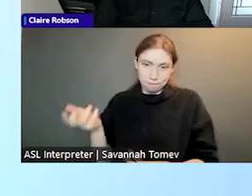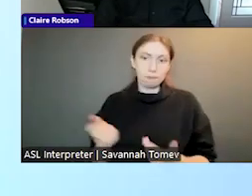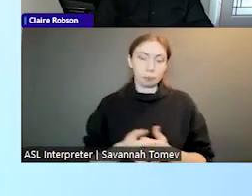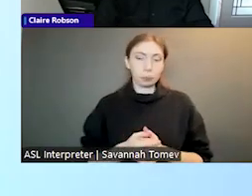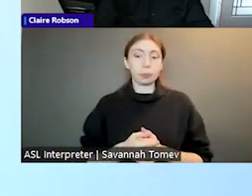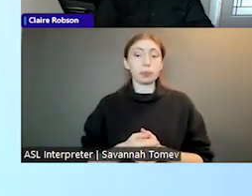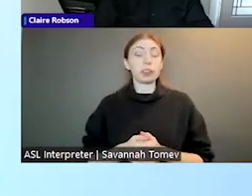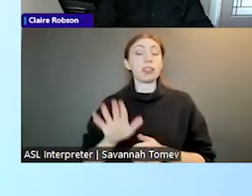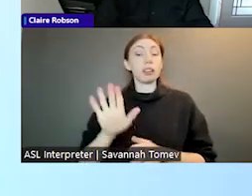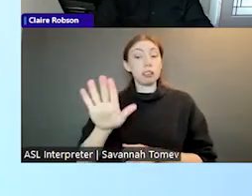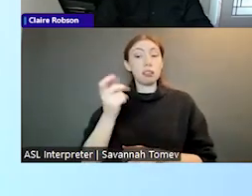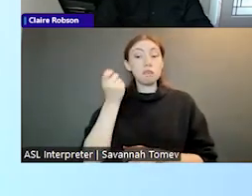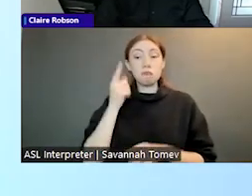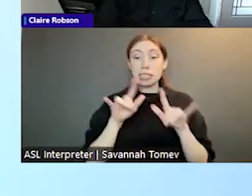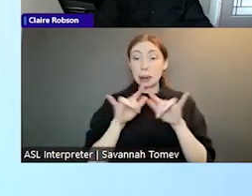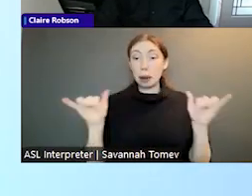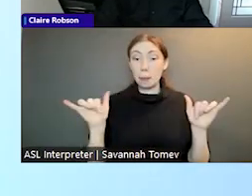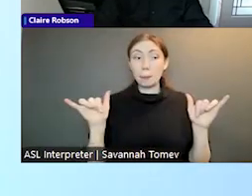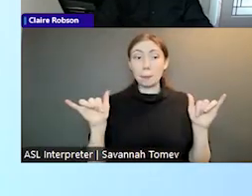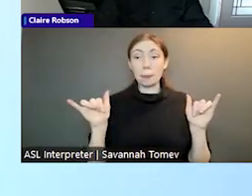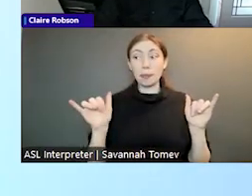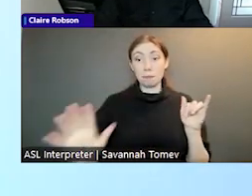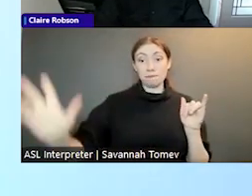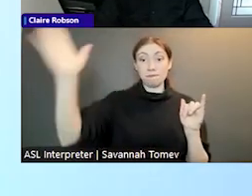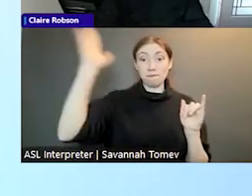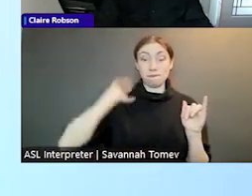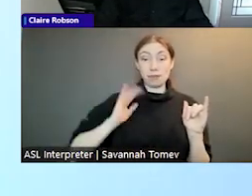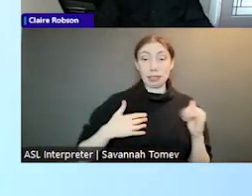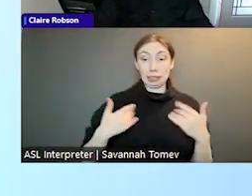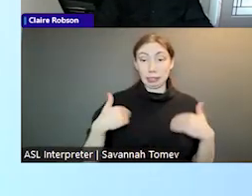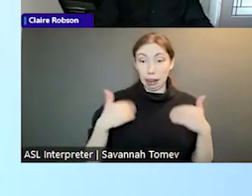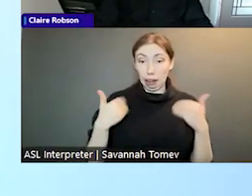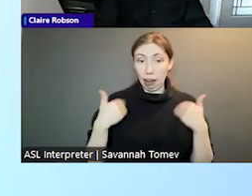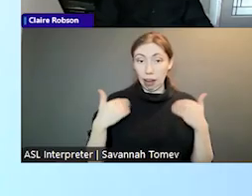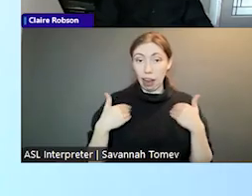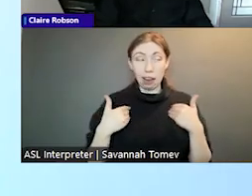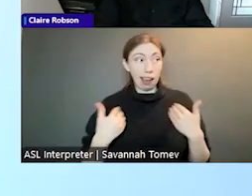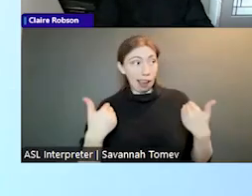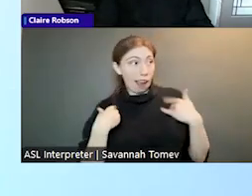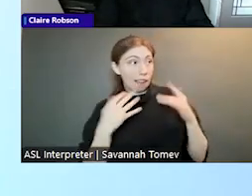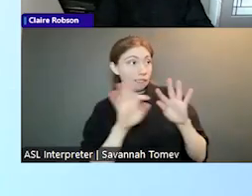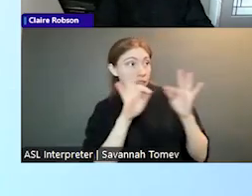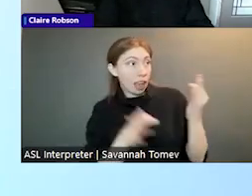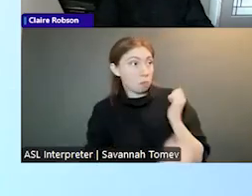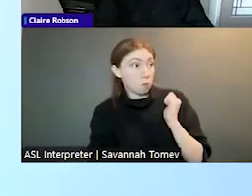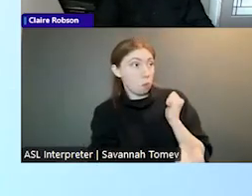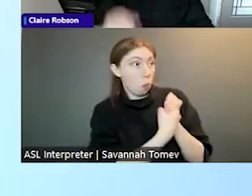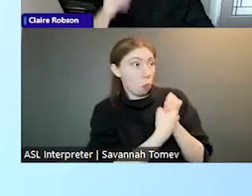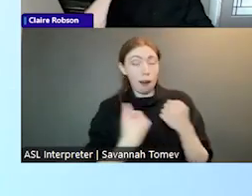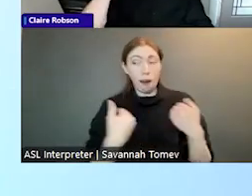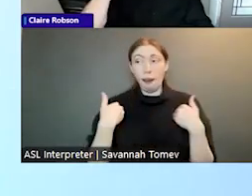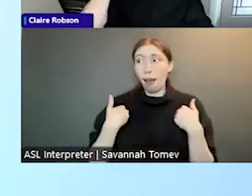not have the mentorship and the family support that might have helped them navigate this